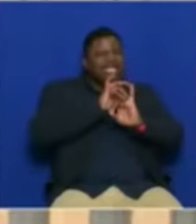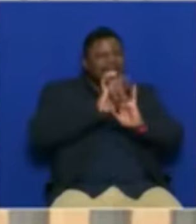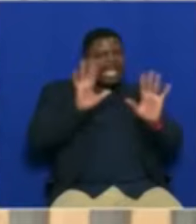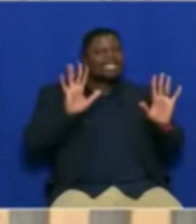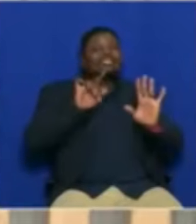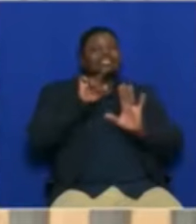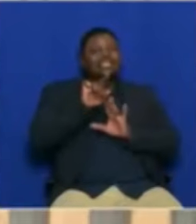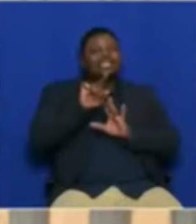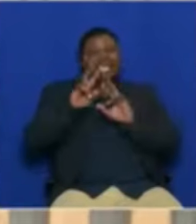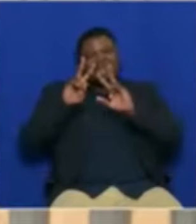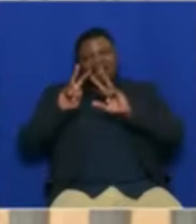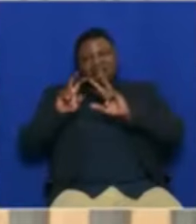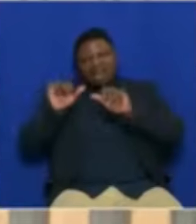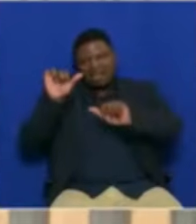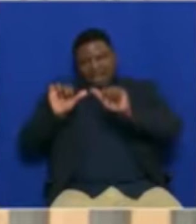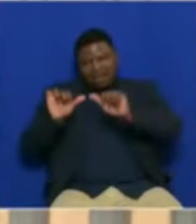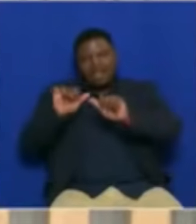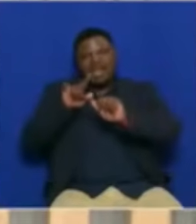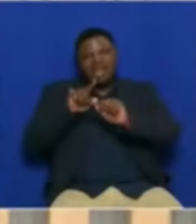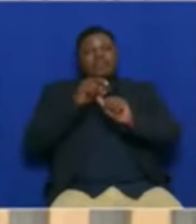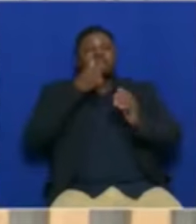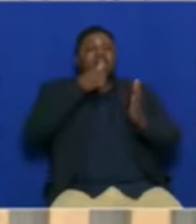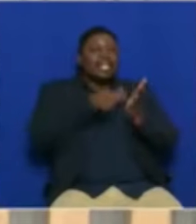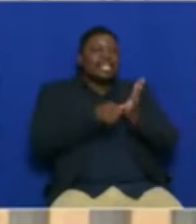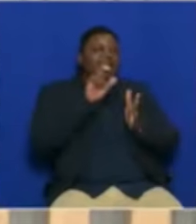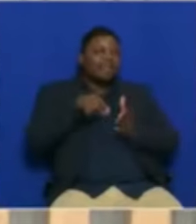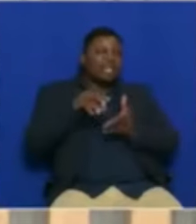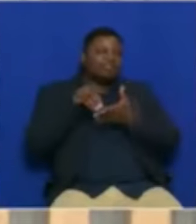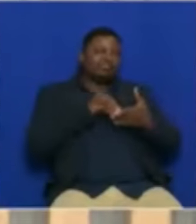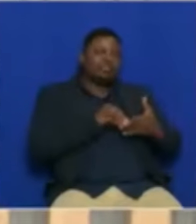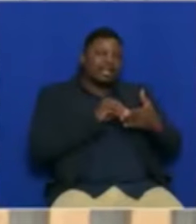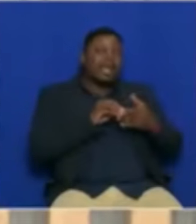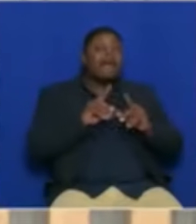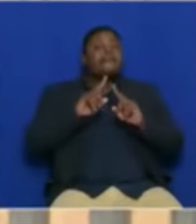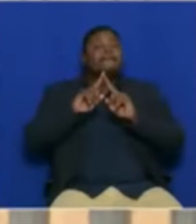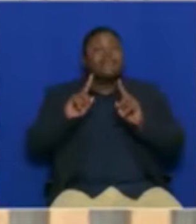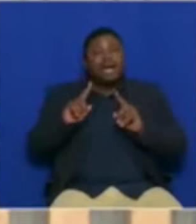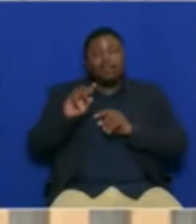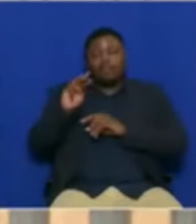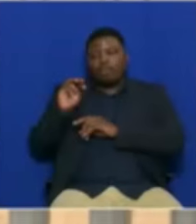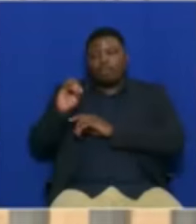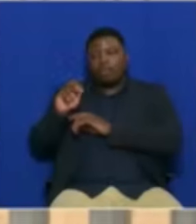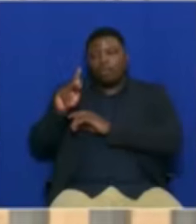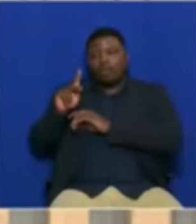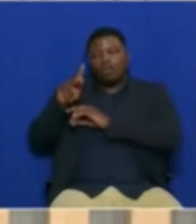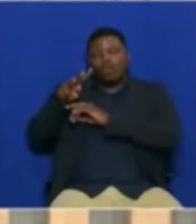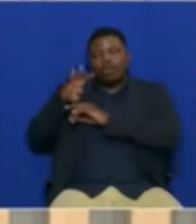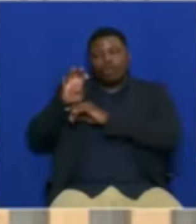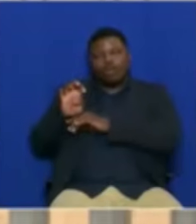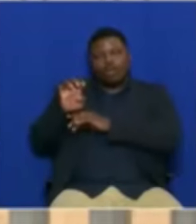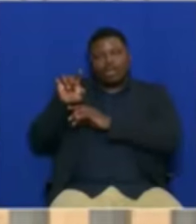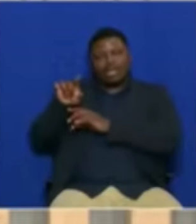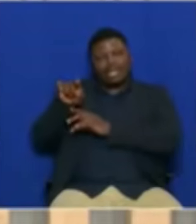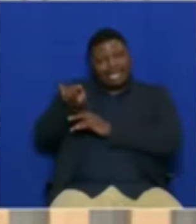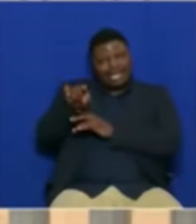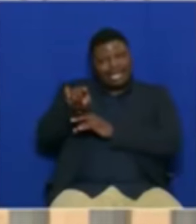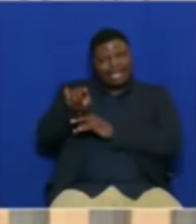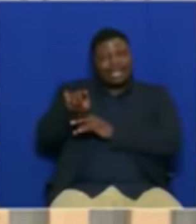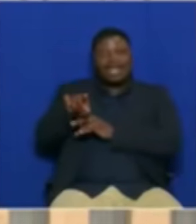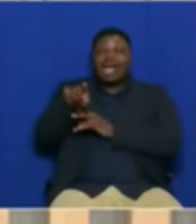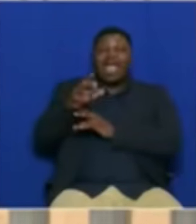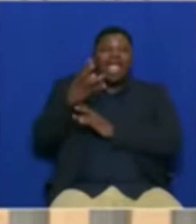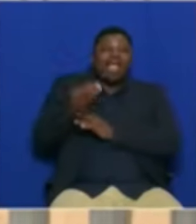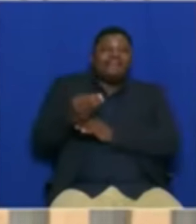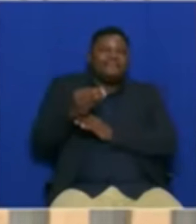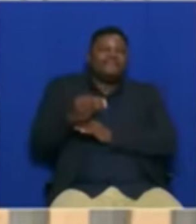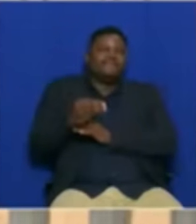Now, Ms. Mukwele doesn't have a personal number, which is the point you make at your paragraph 8.9 of the affidavit. How